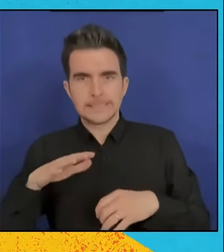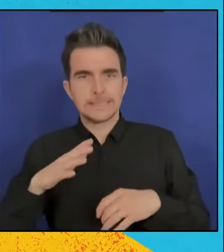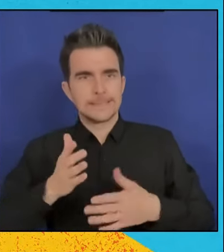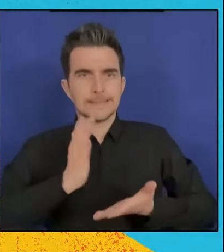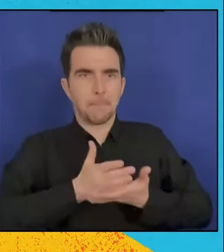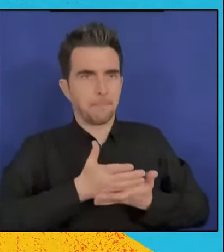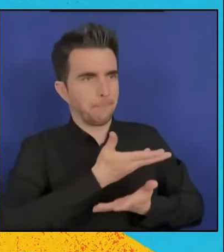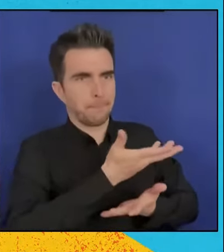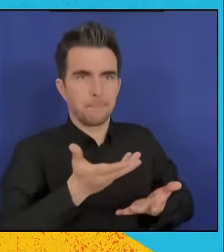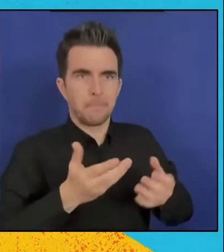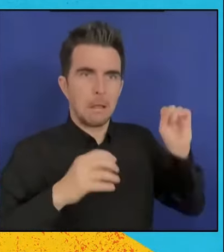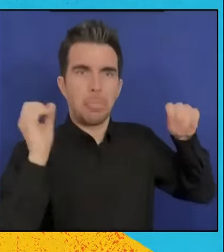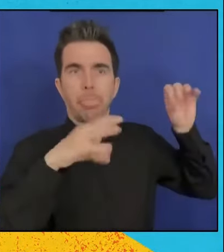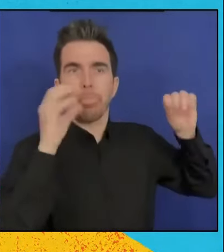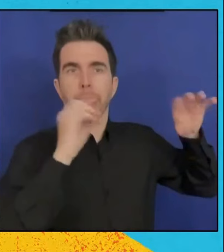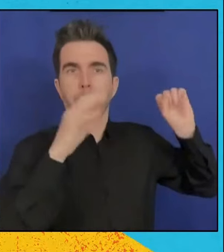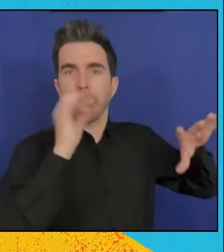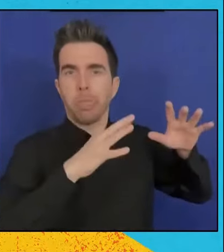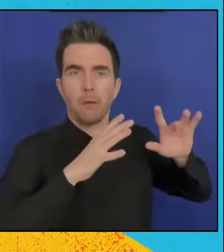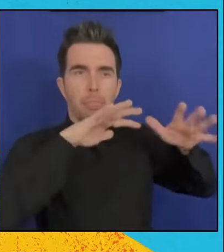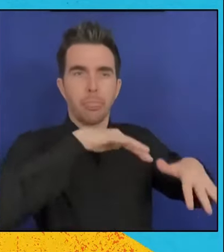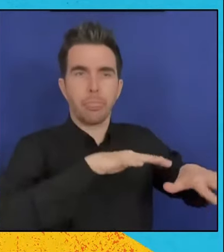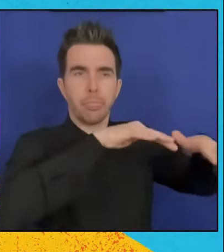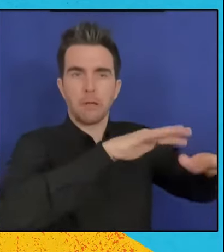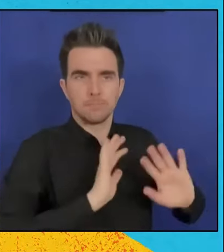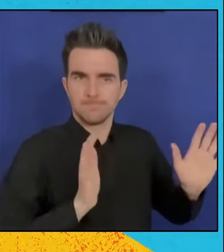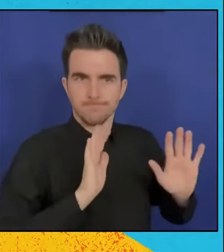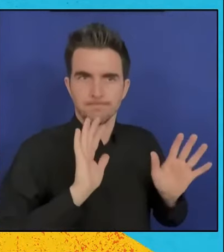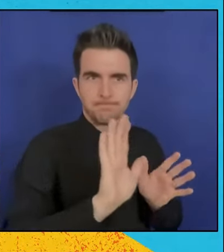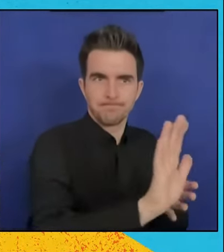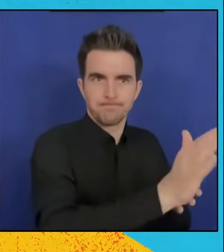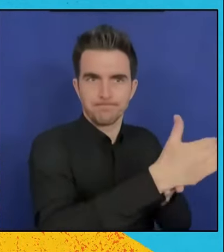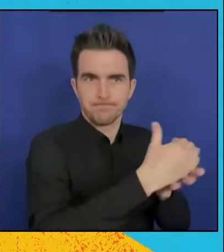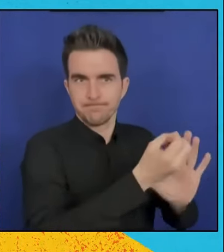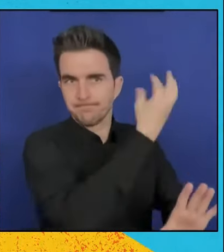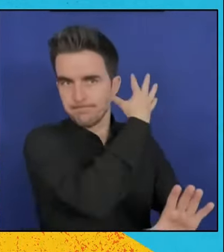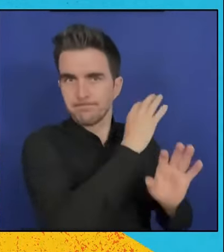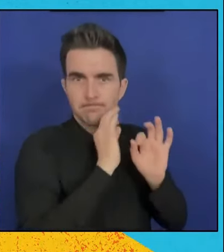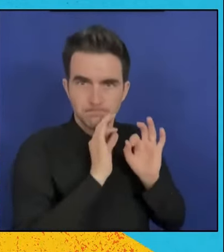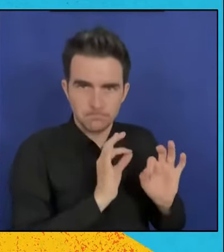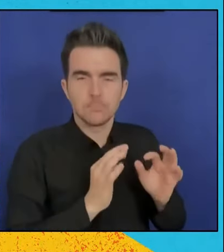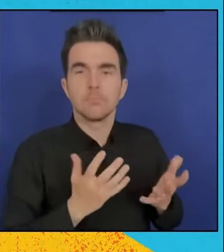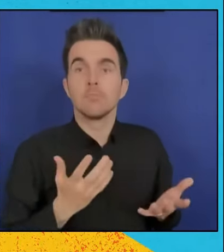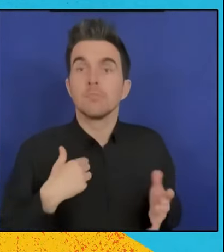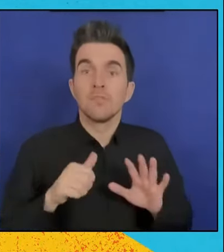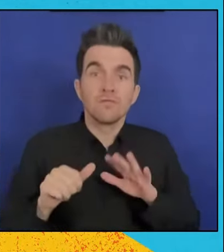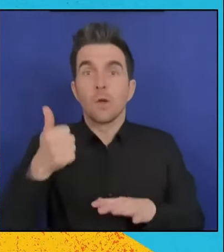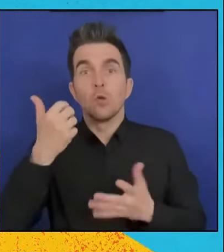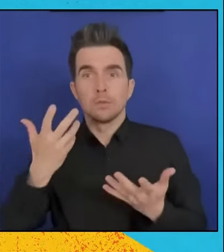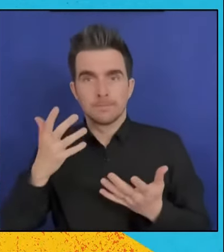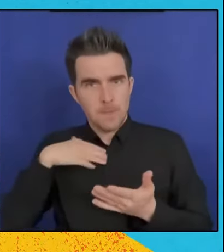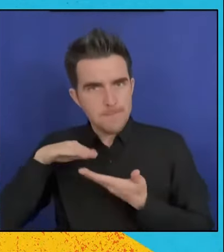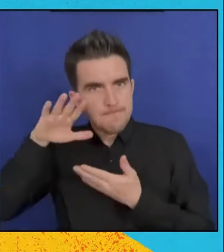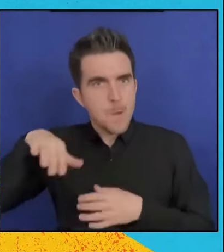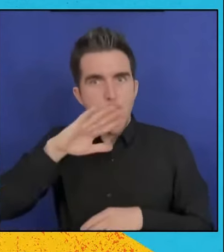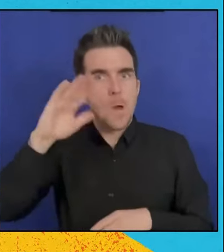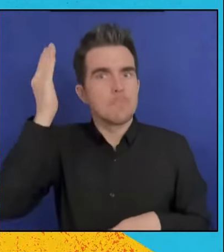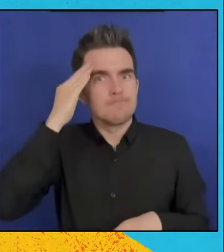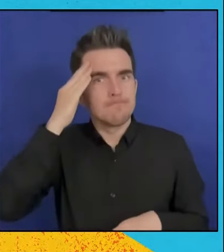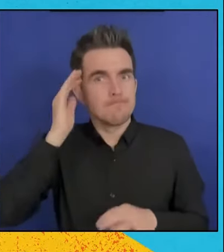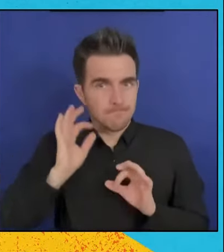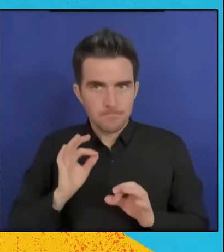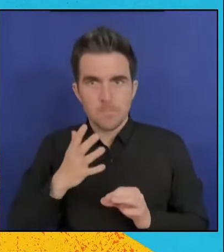youth ocean ambassadors. They go house to house every day trying to make people aware about the plastic pollution and how they